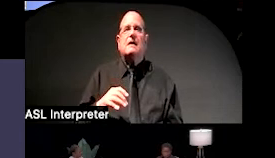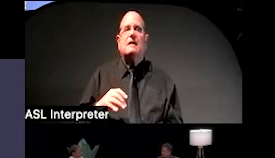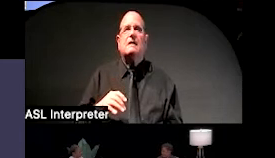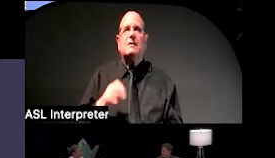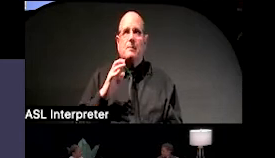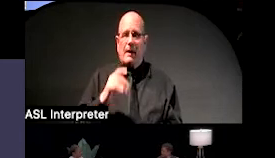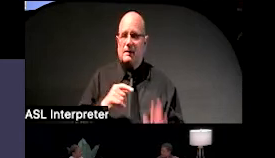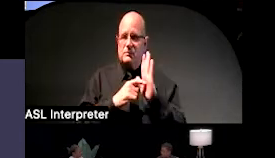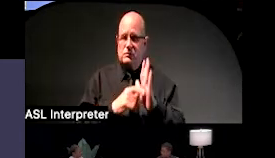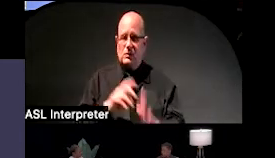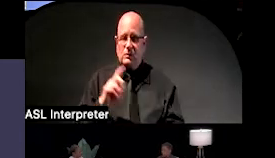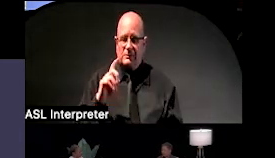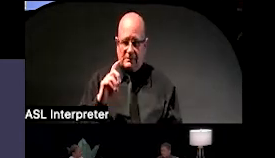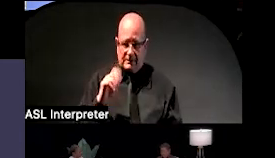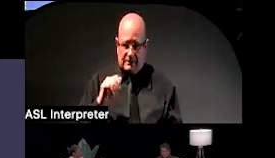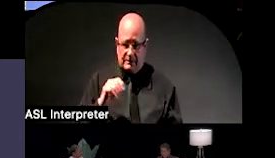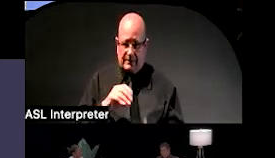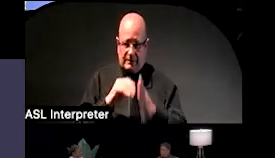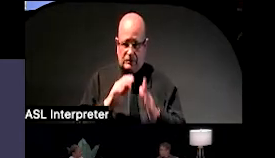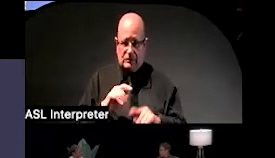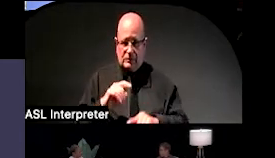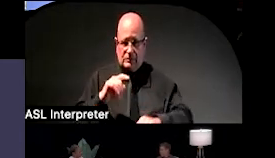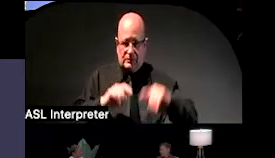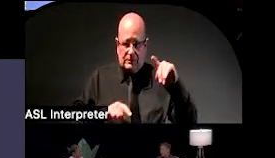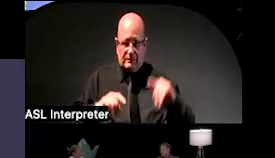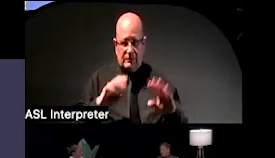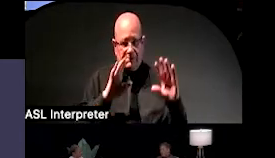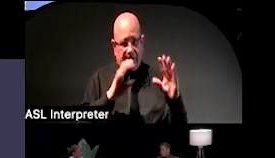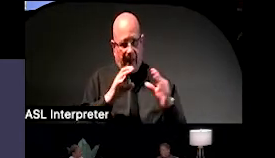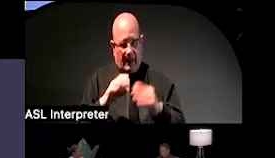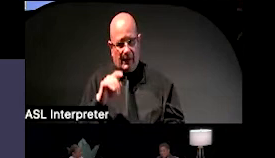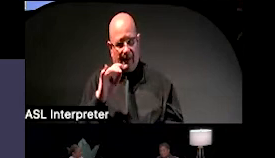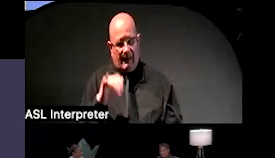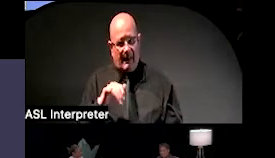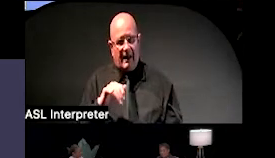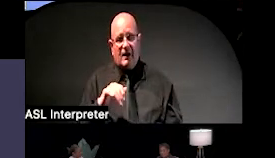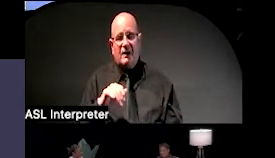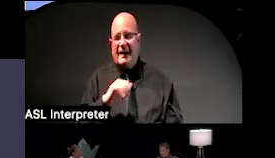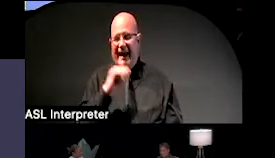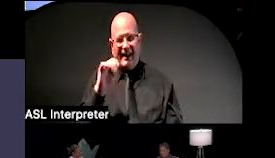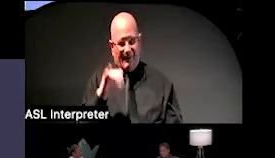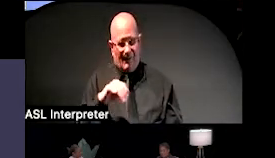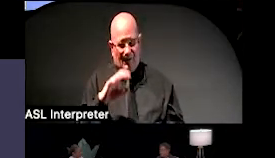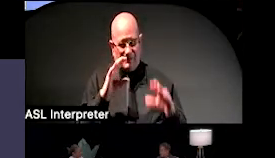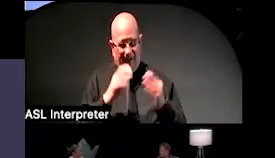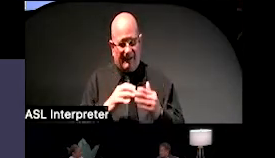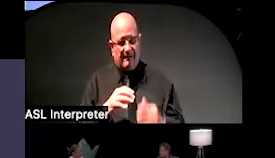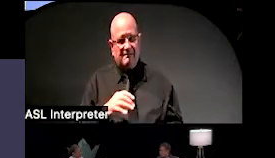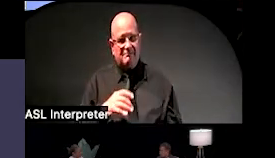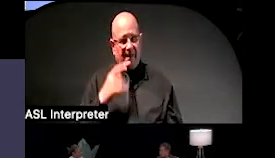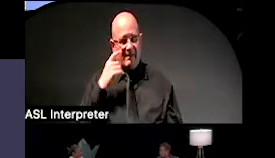the the diversity categories, and any of those categories I consider can be